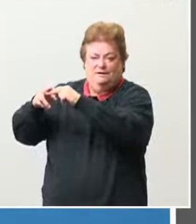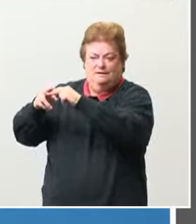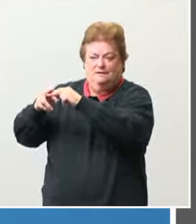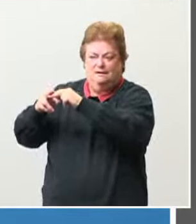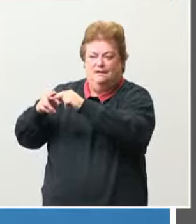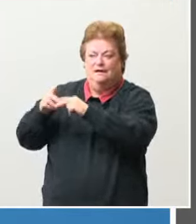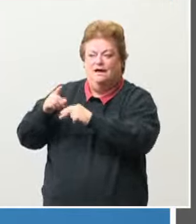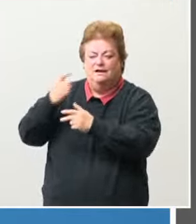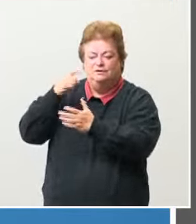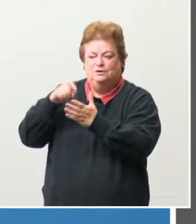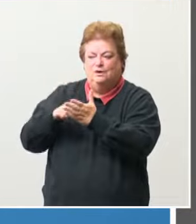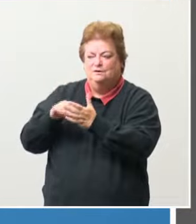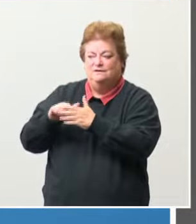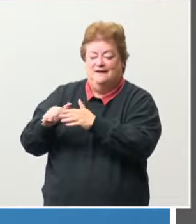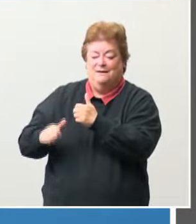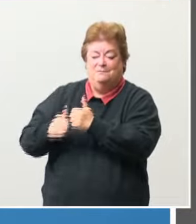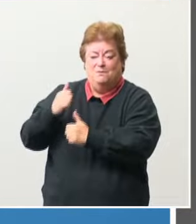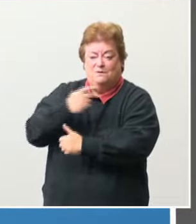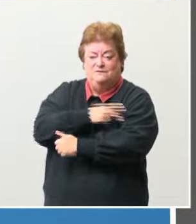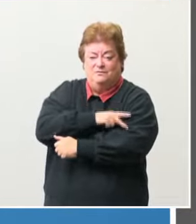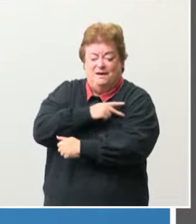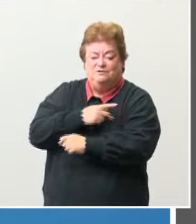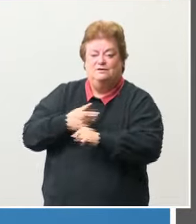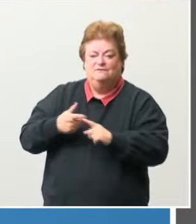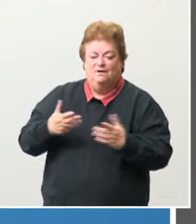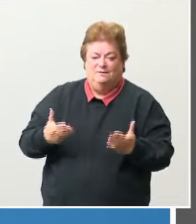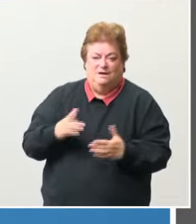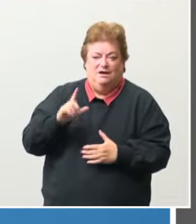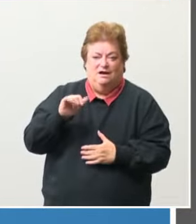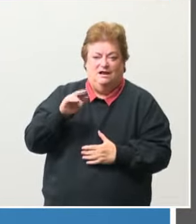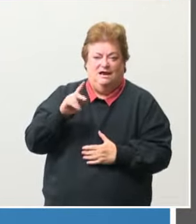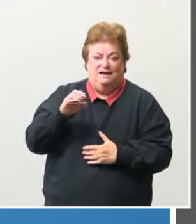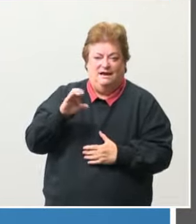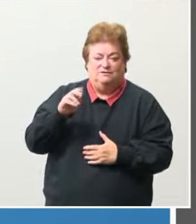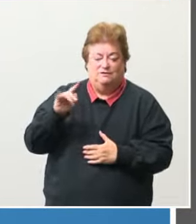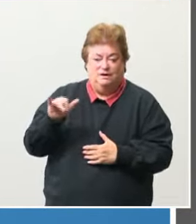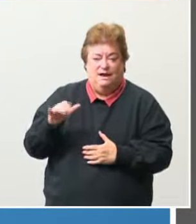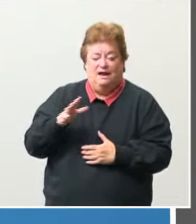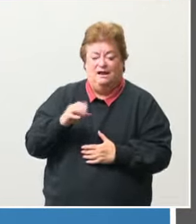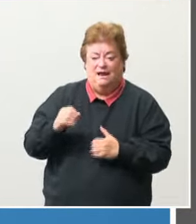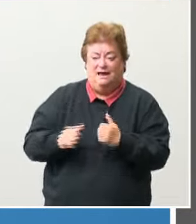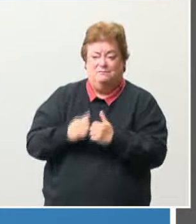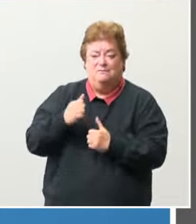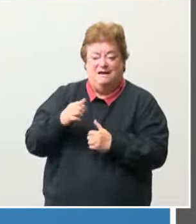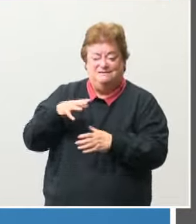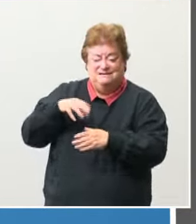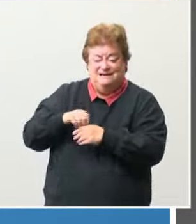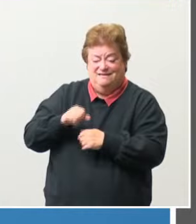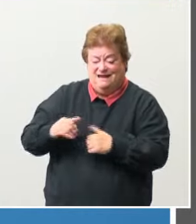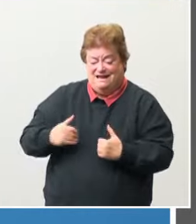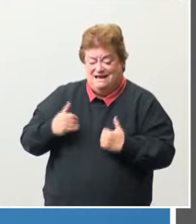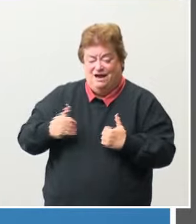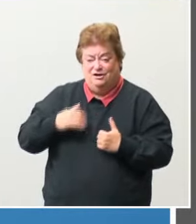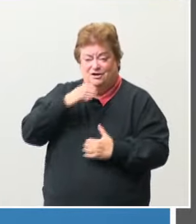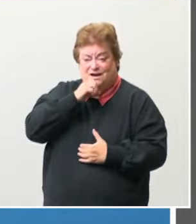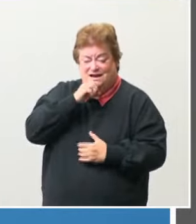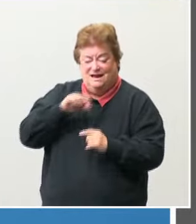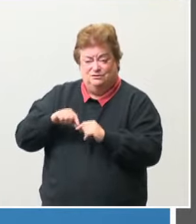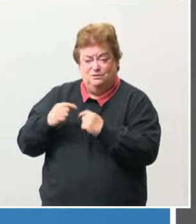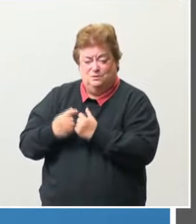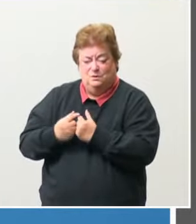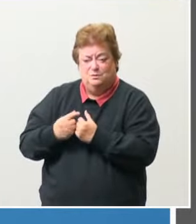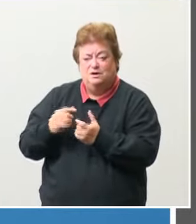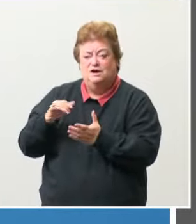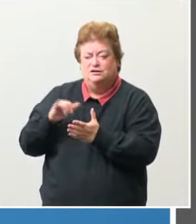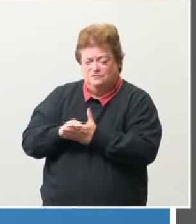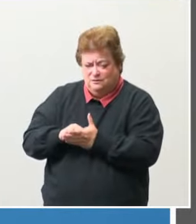notice most of the patients are from Lancaster County, and many of them are in that younger age group. So those are things